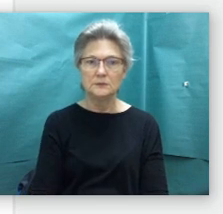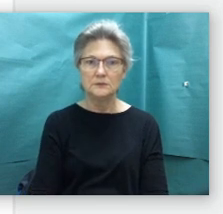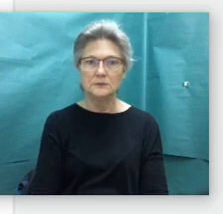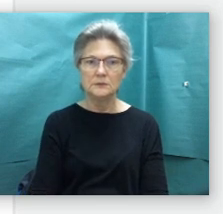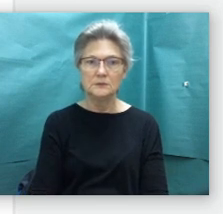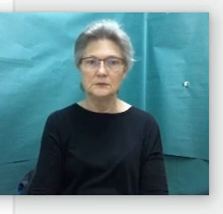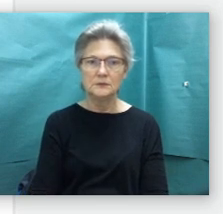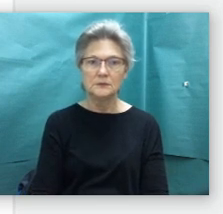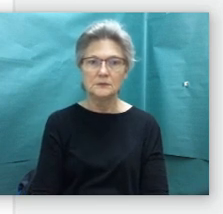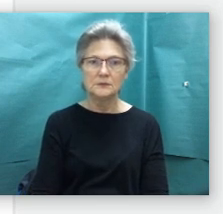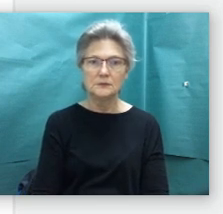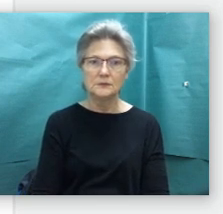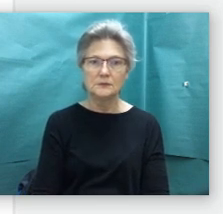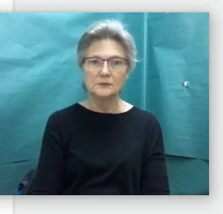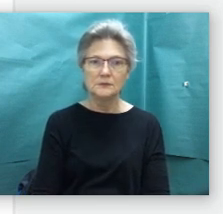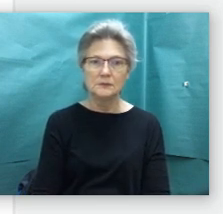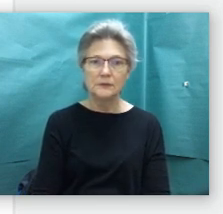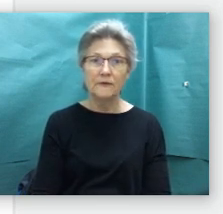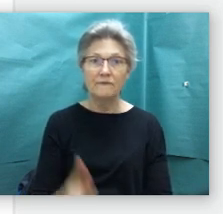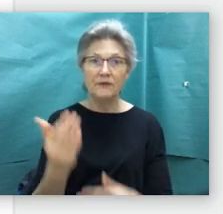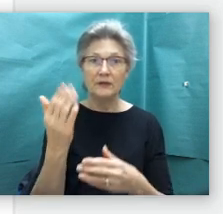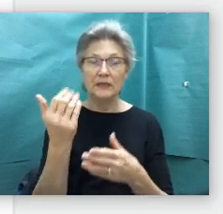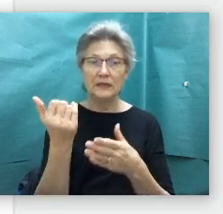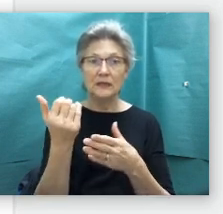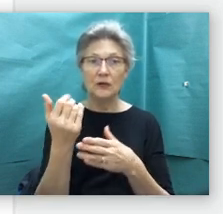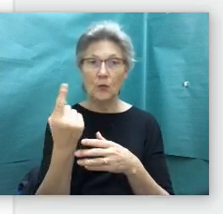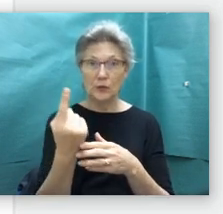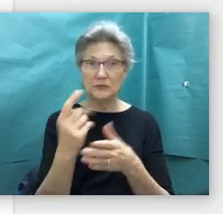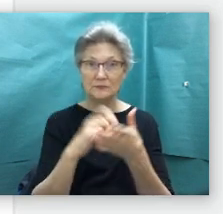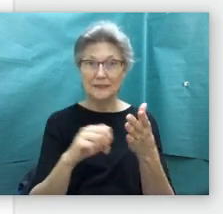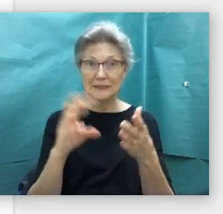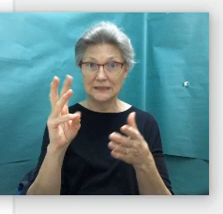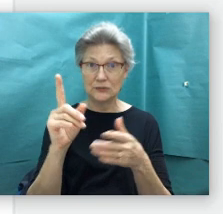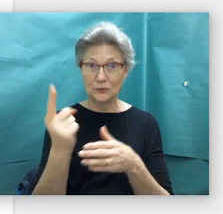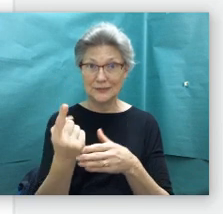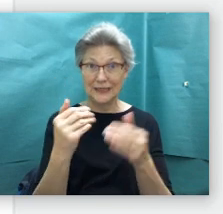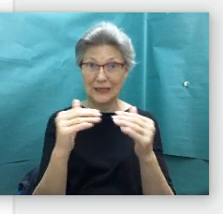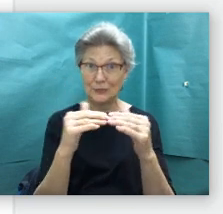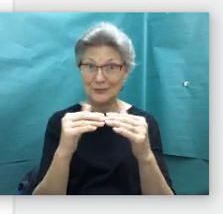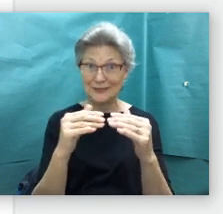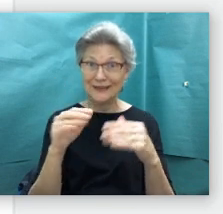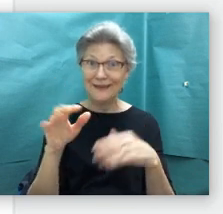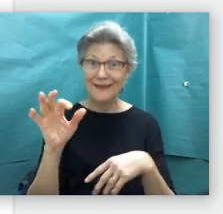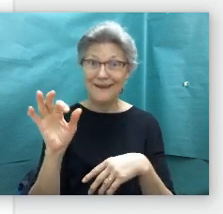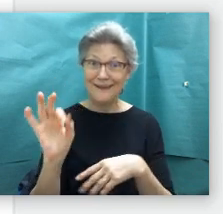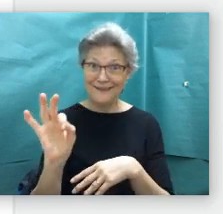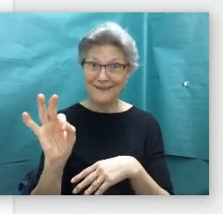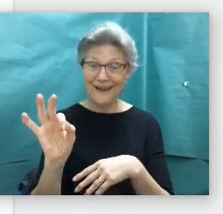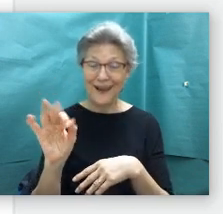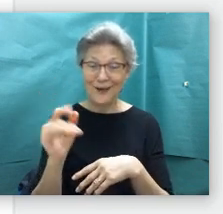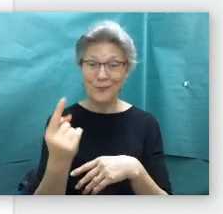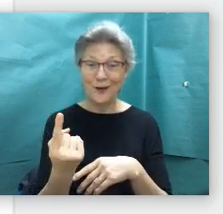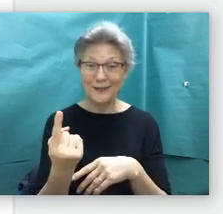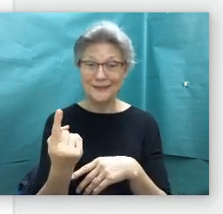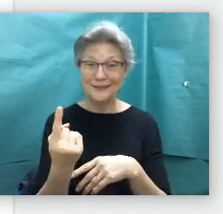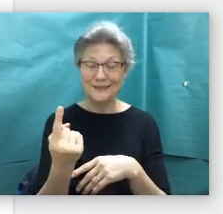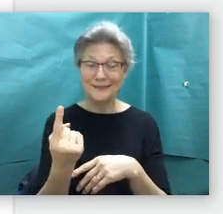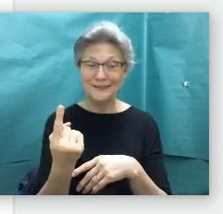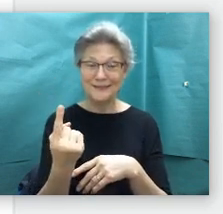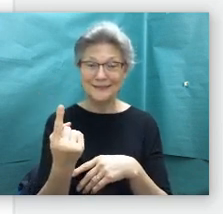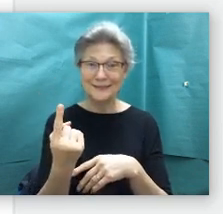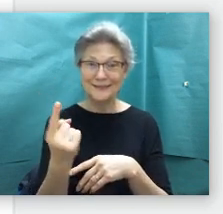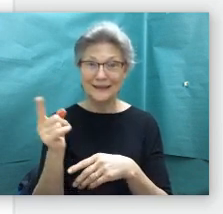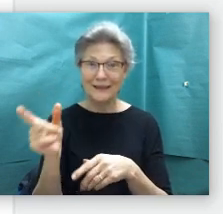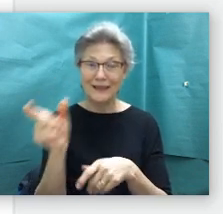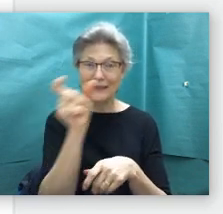15 ones now. 15 ones minus 6 ones gives me, that's right, 9 ones.